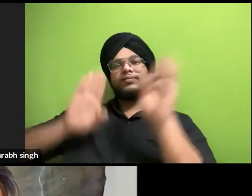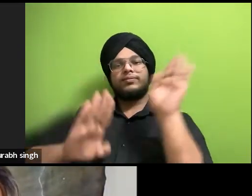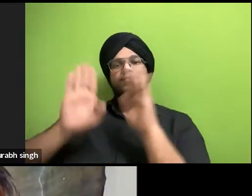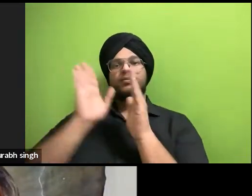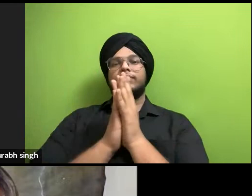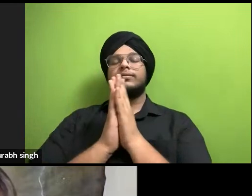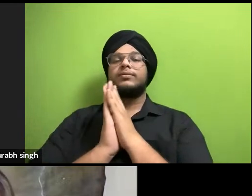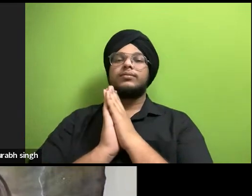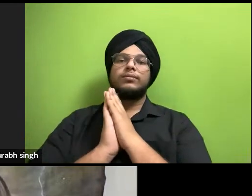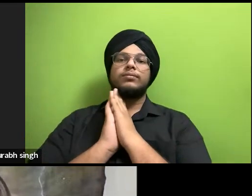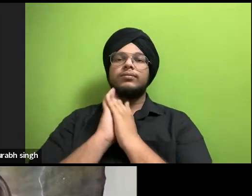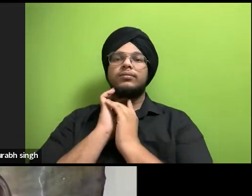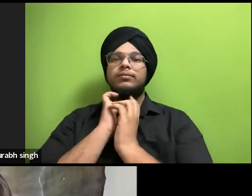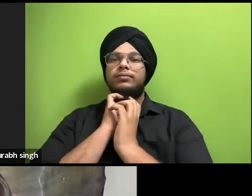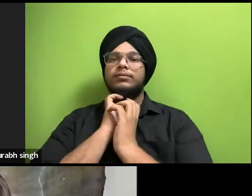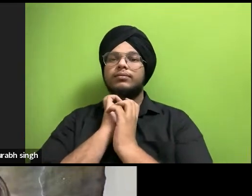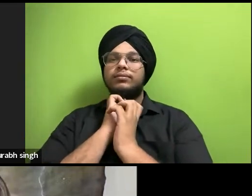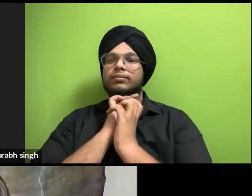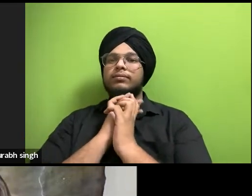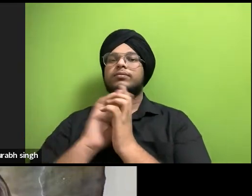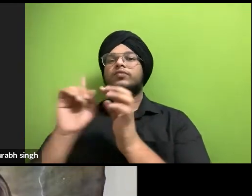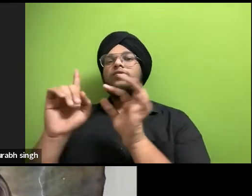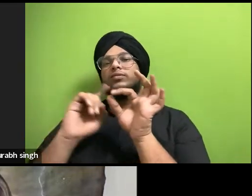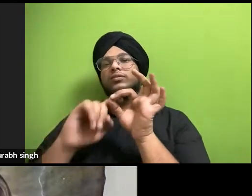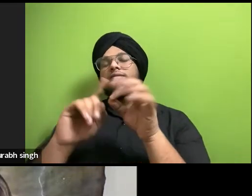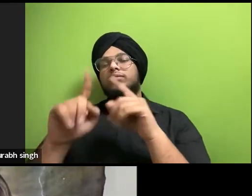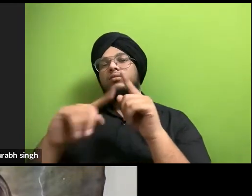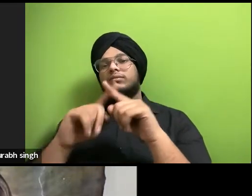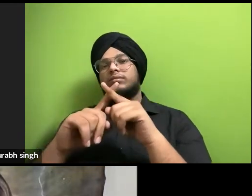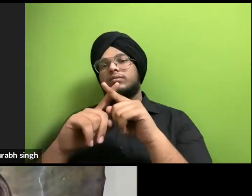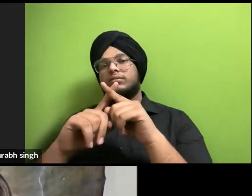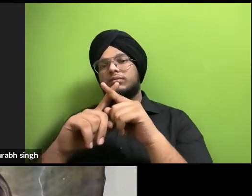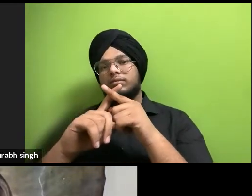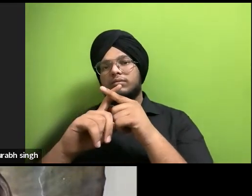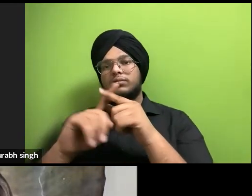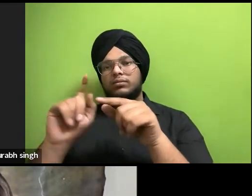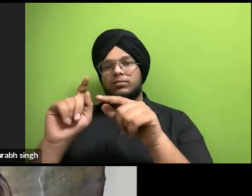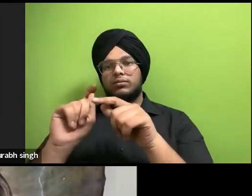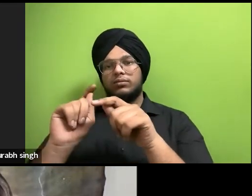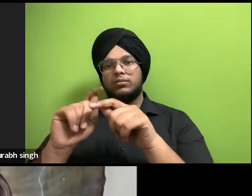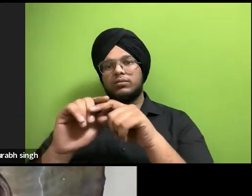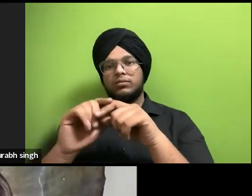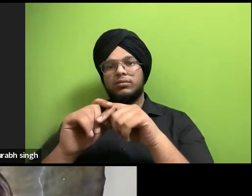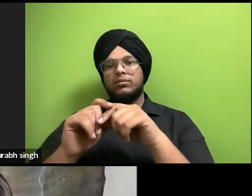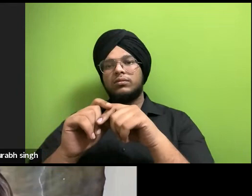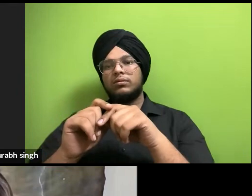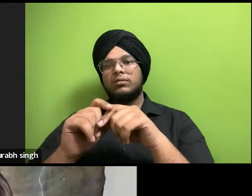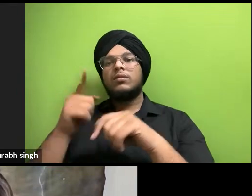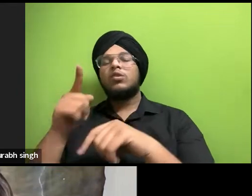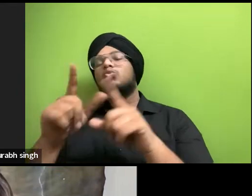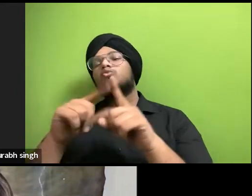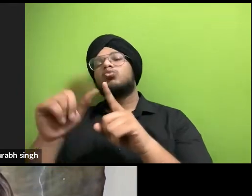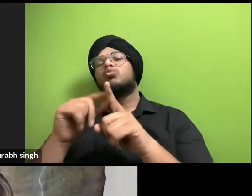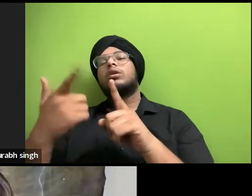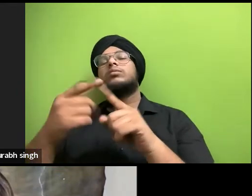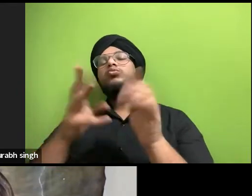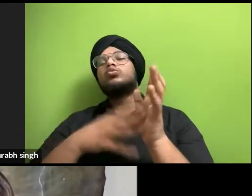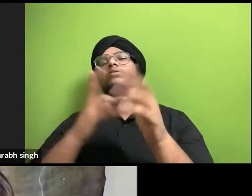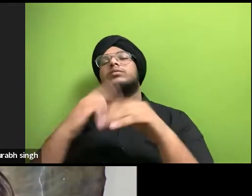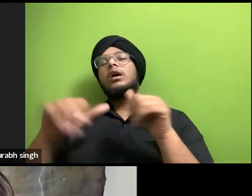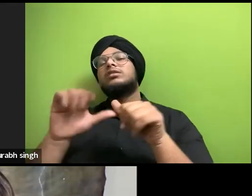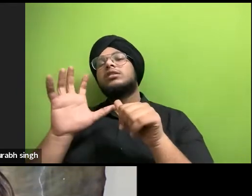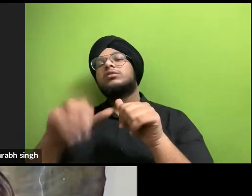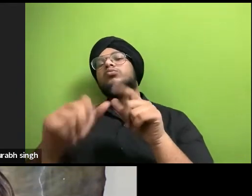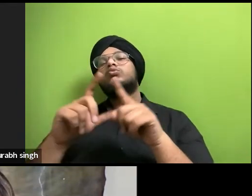So one question is, in such a polarized world, what is MPLUS doing to make the museum more accessible